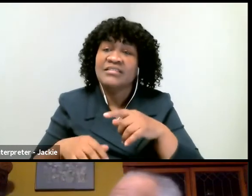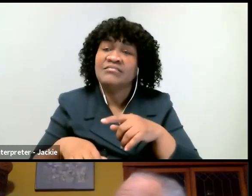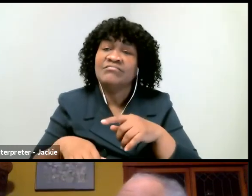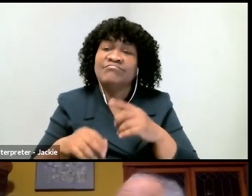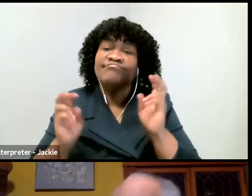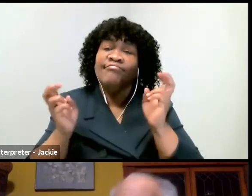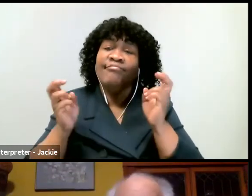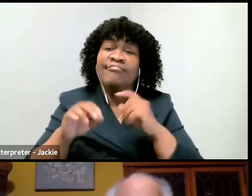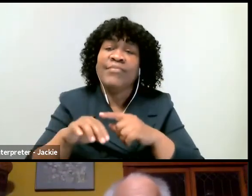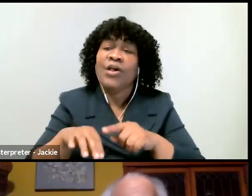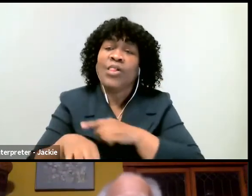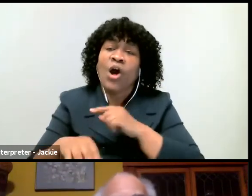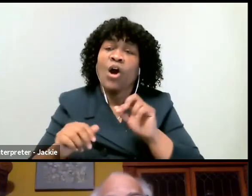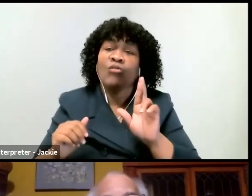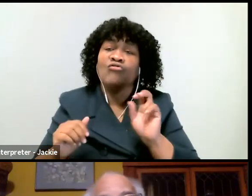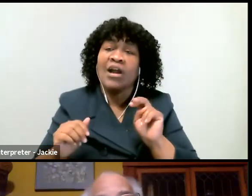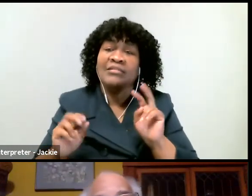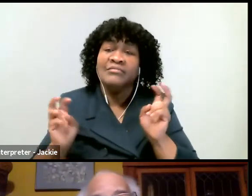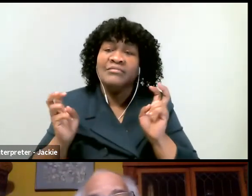it's a long distance run.